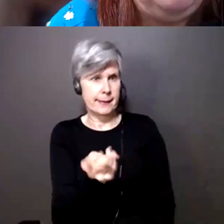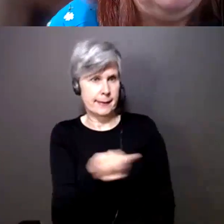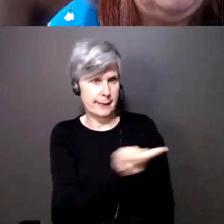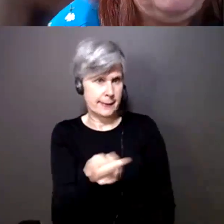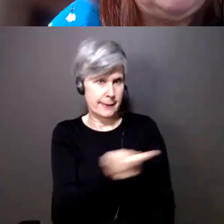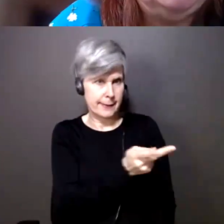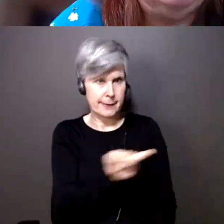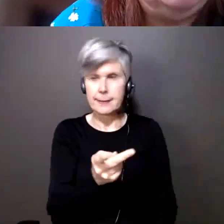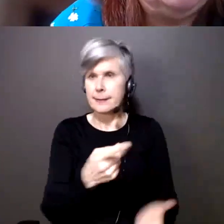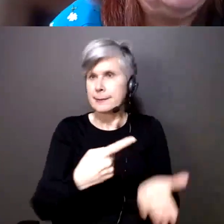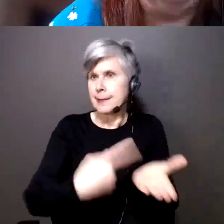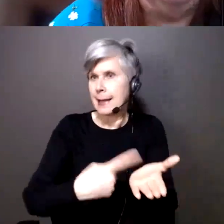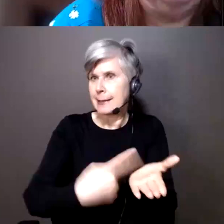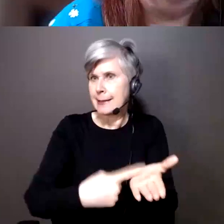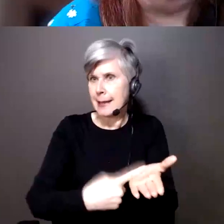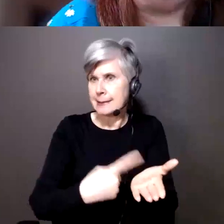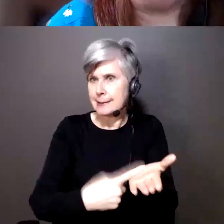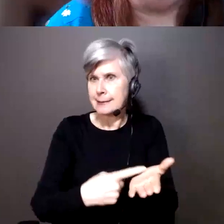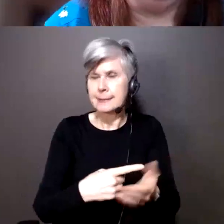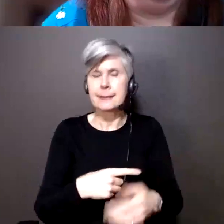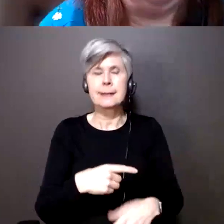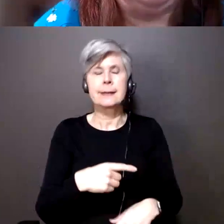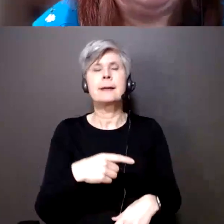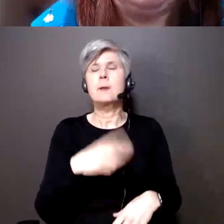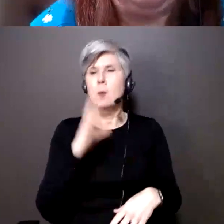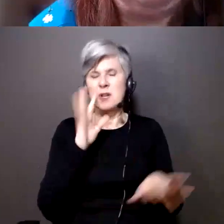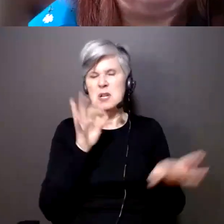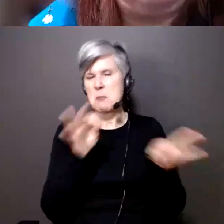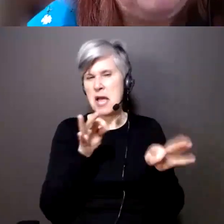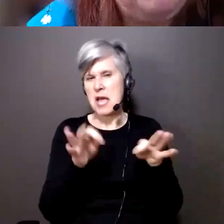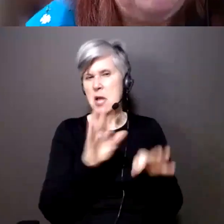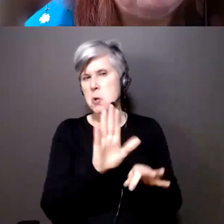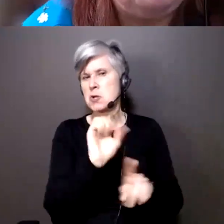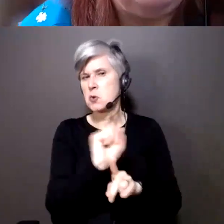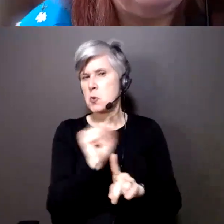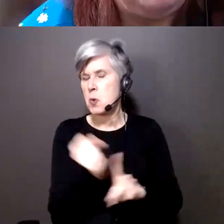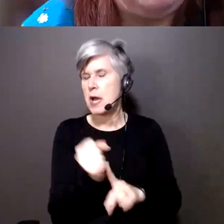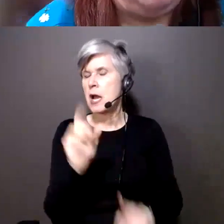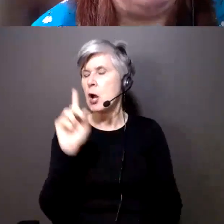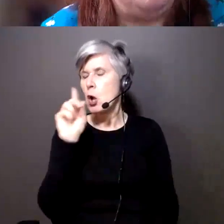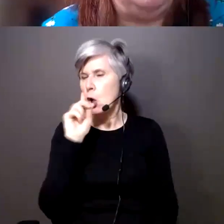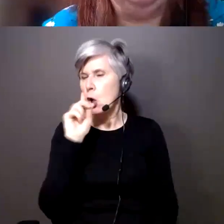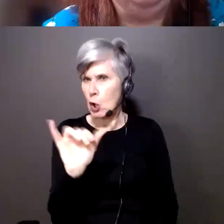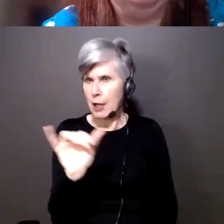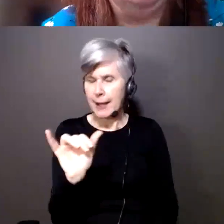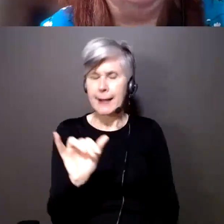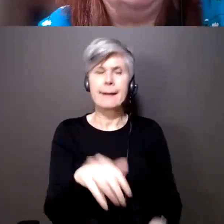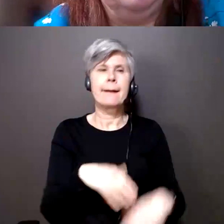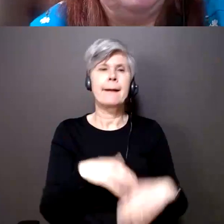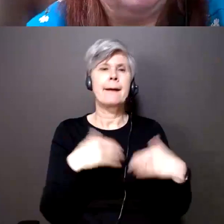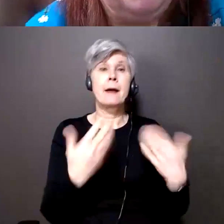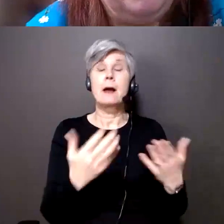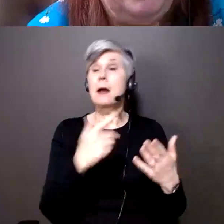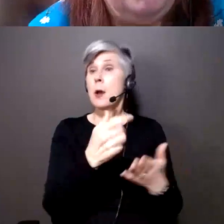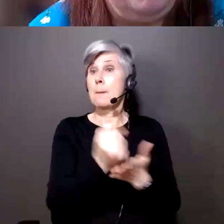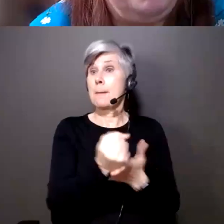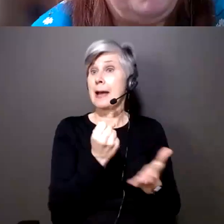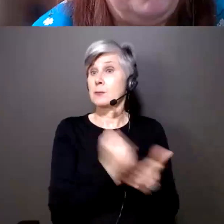is being used in these two different situations. So I am going to